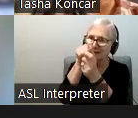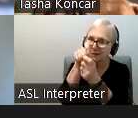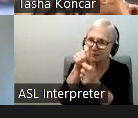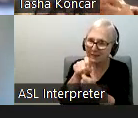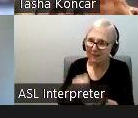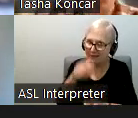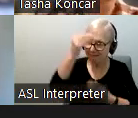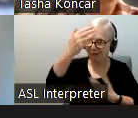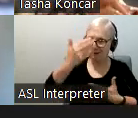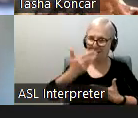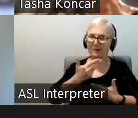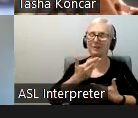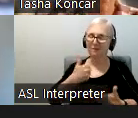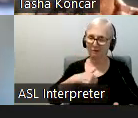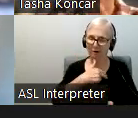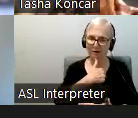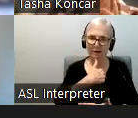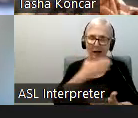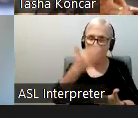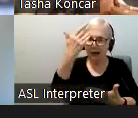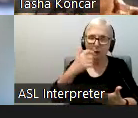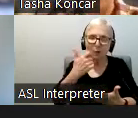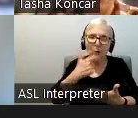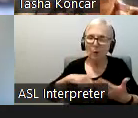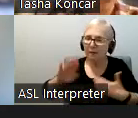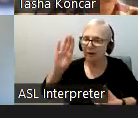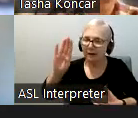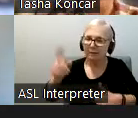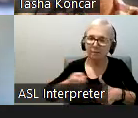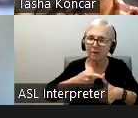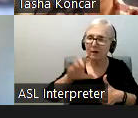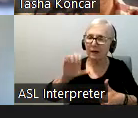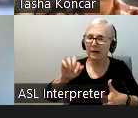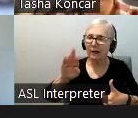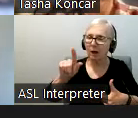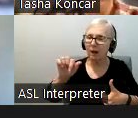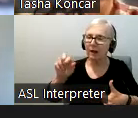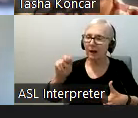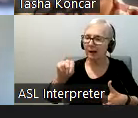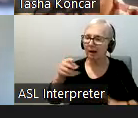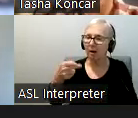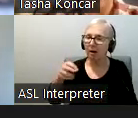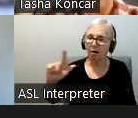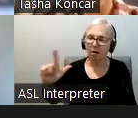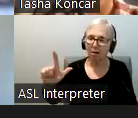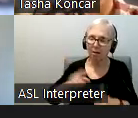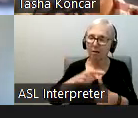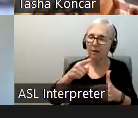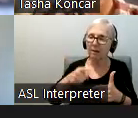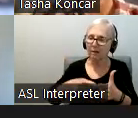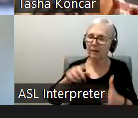us advisory council. I don't know who had their hand up first, but I think Carolyn Hall and then Renee